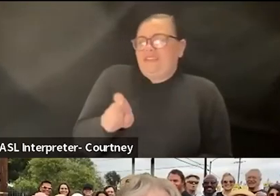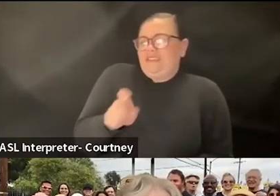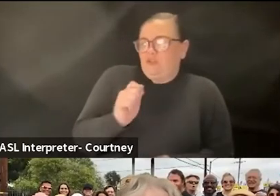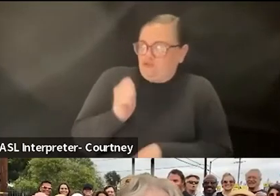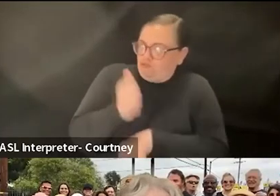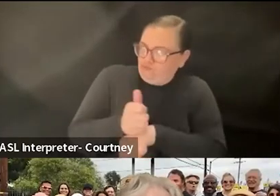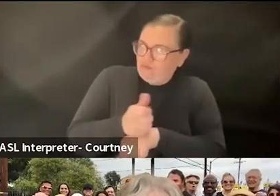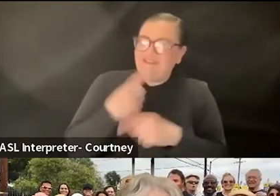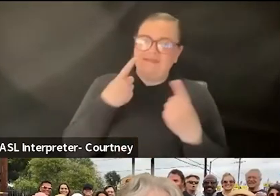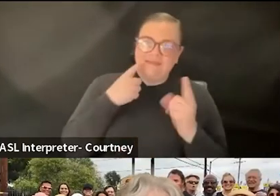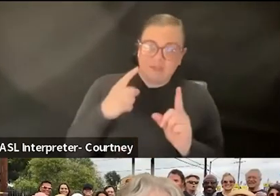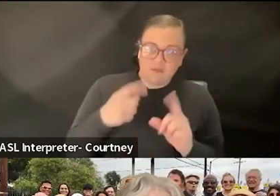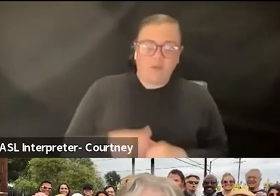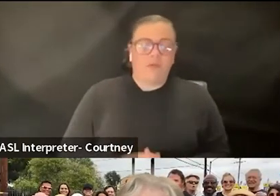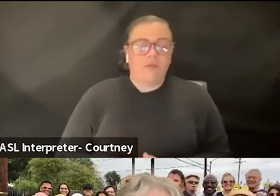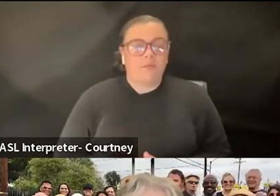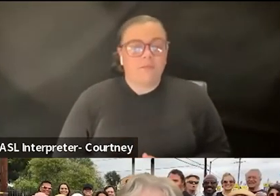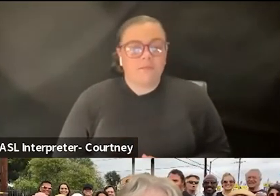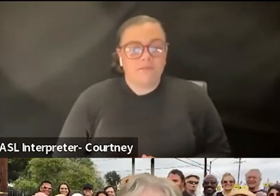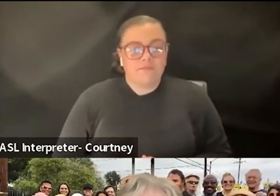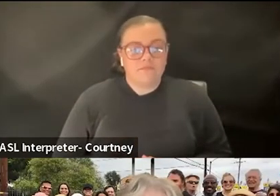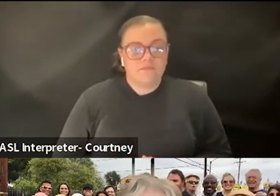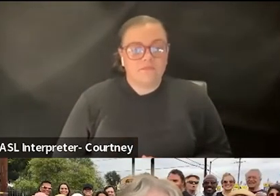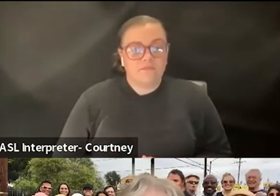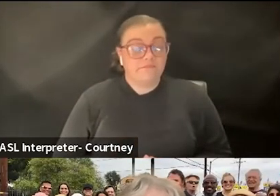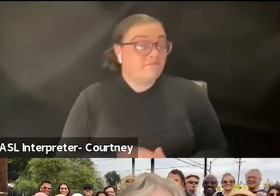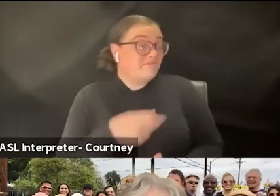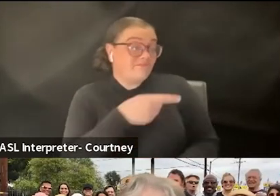to begin with conversations with your fellow